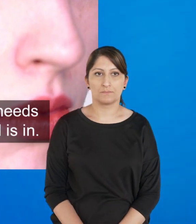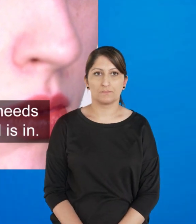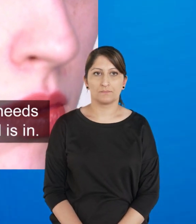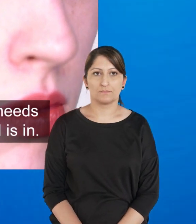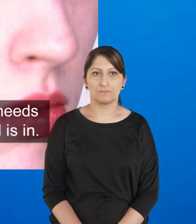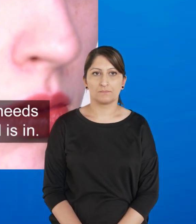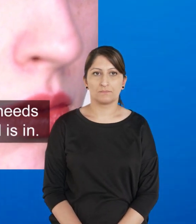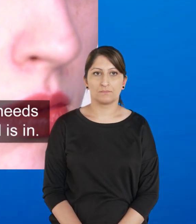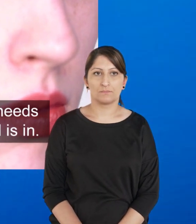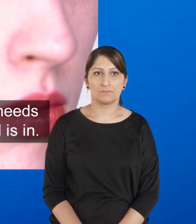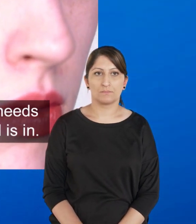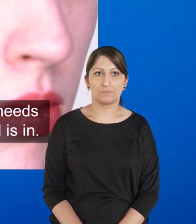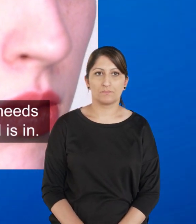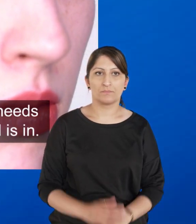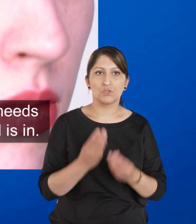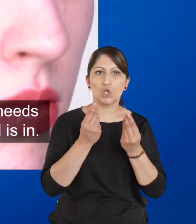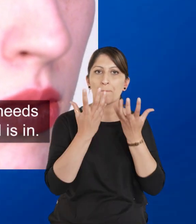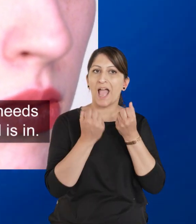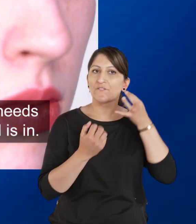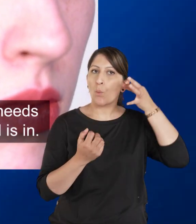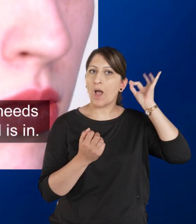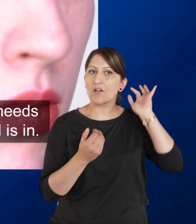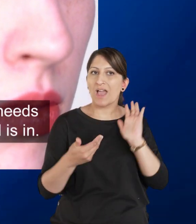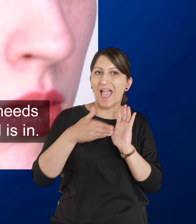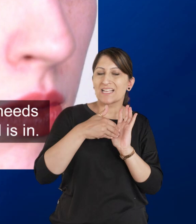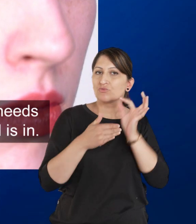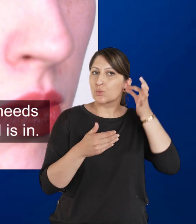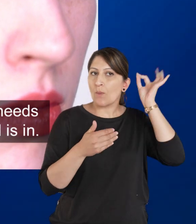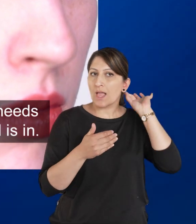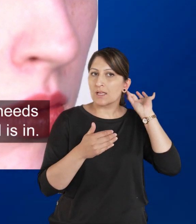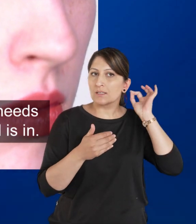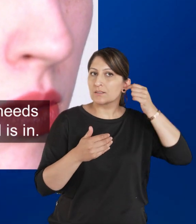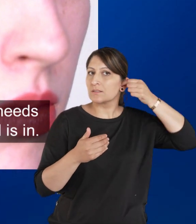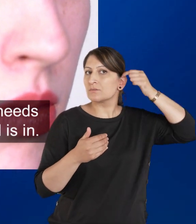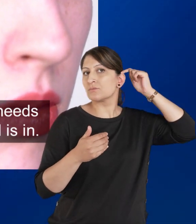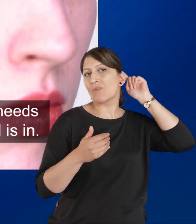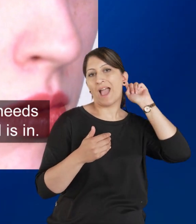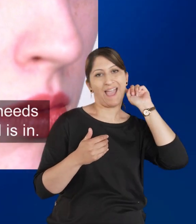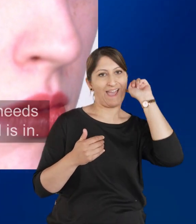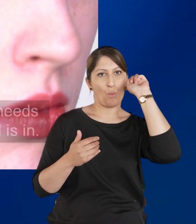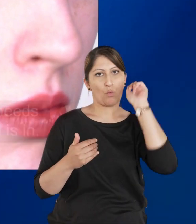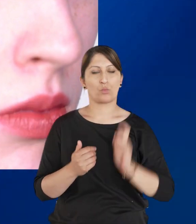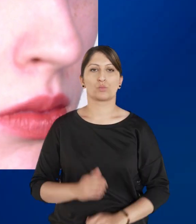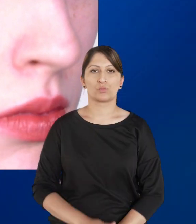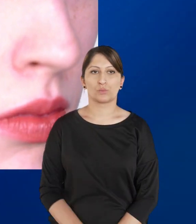hearing aids have a retention wire which then needs tucking into the bowl of your ear once the hearing aid is in.